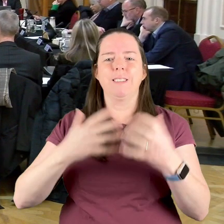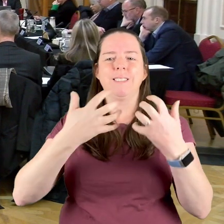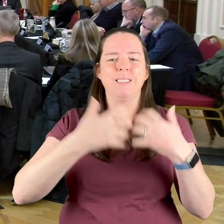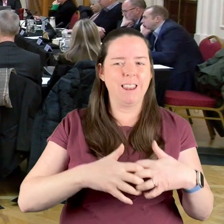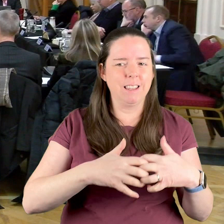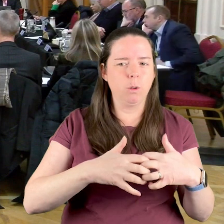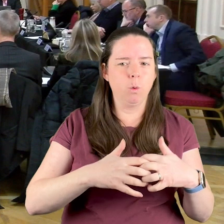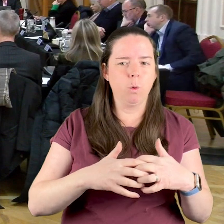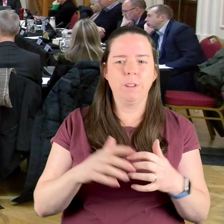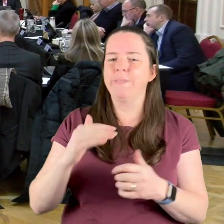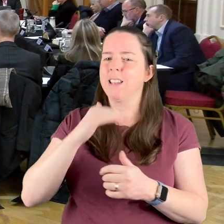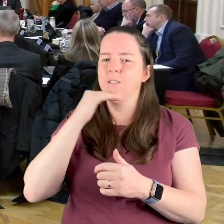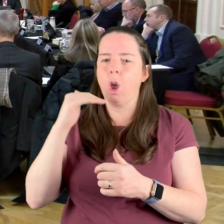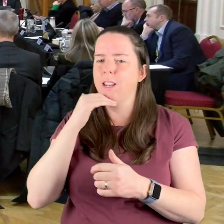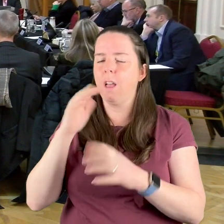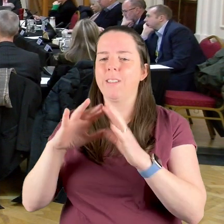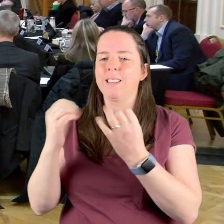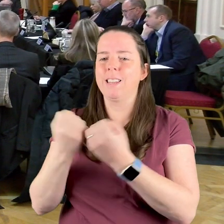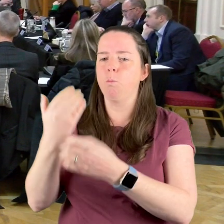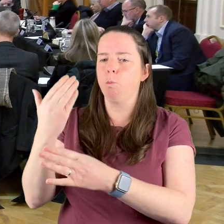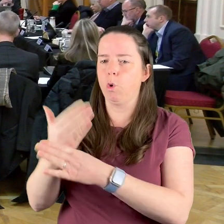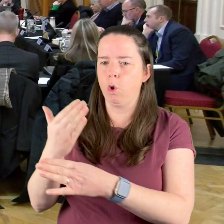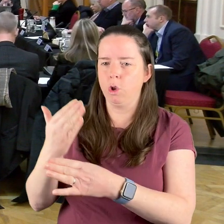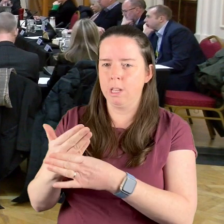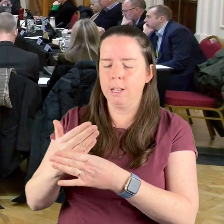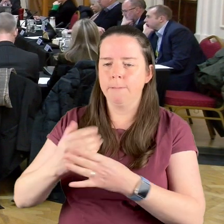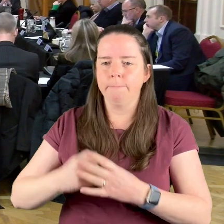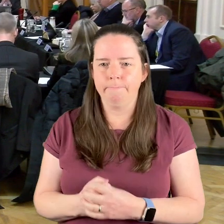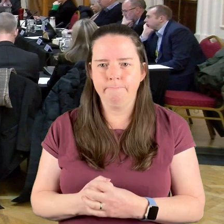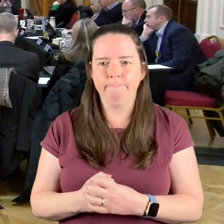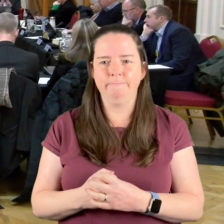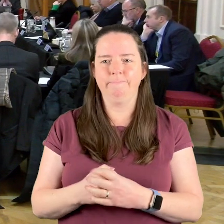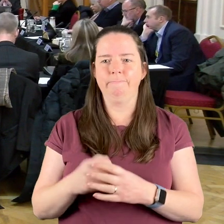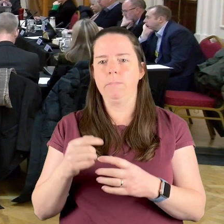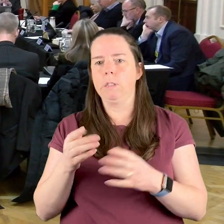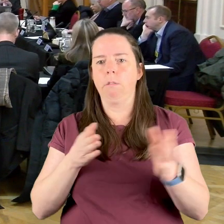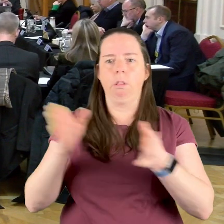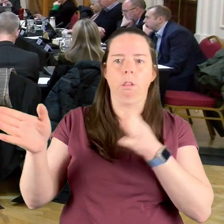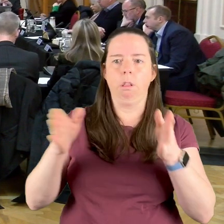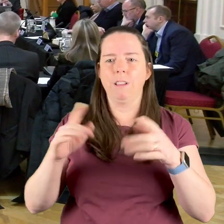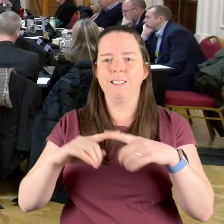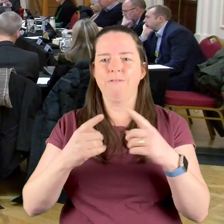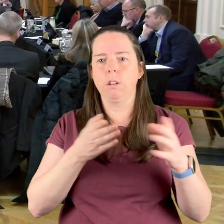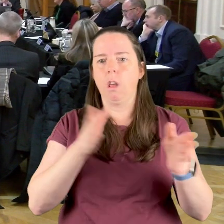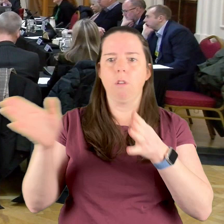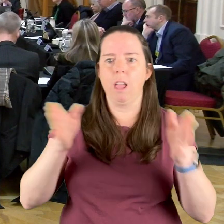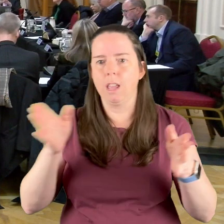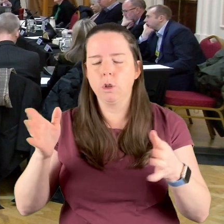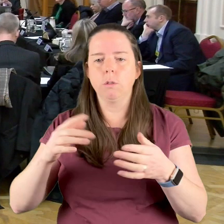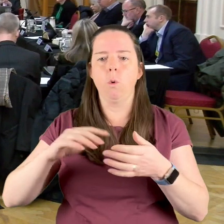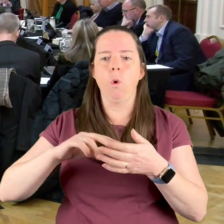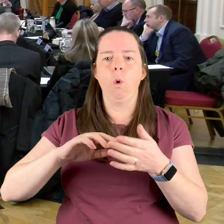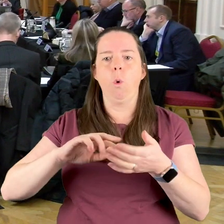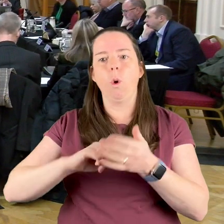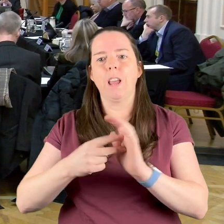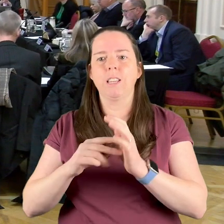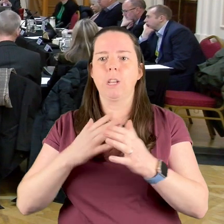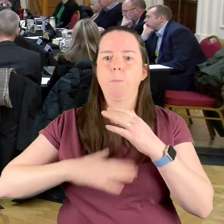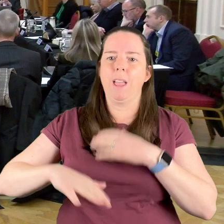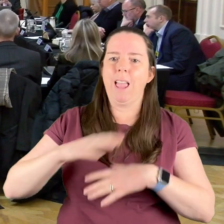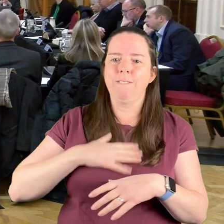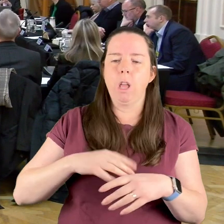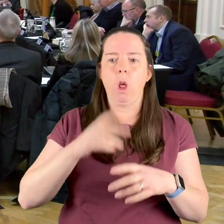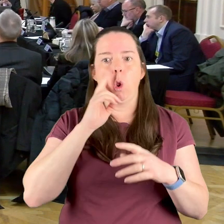that is technical, not enough. Flawed team working, pulling in different directions. Organizational